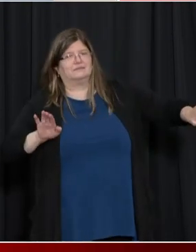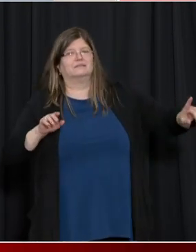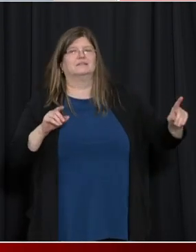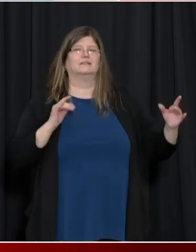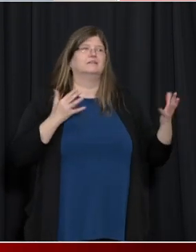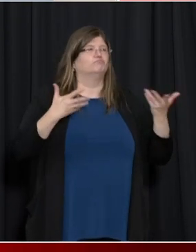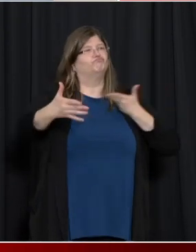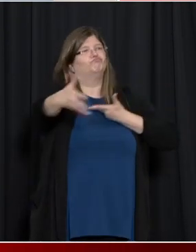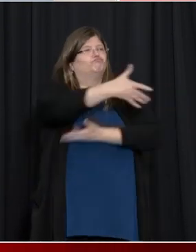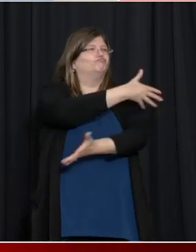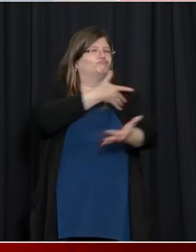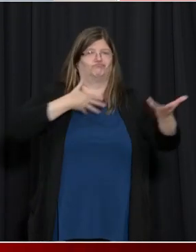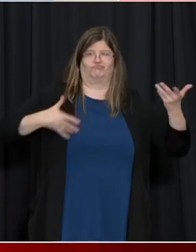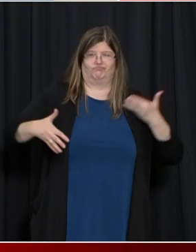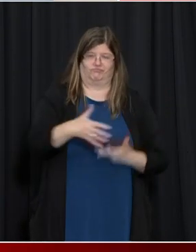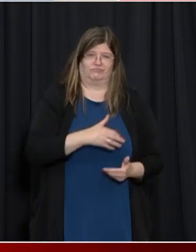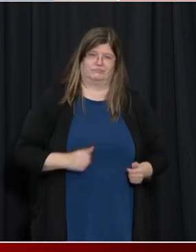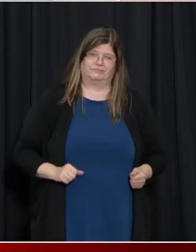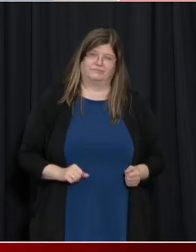Thank you, Alex.